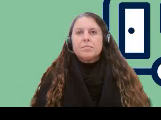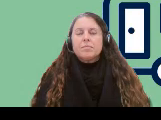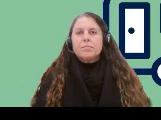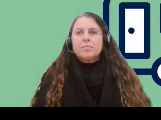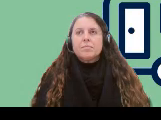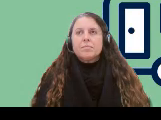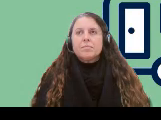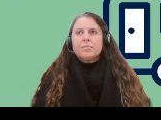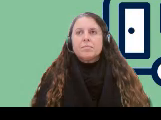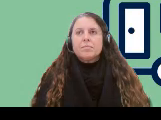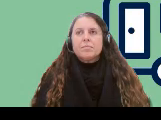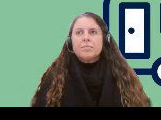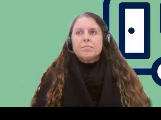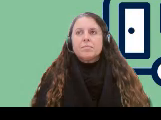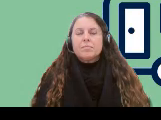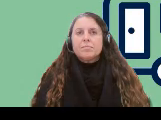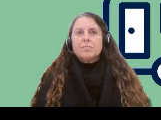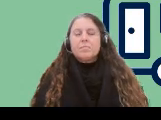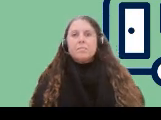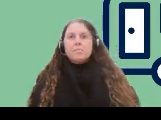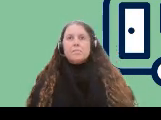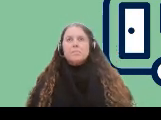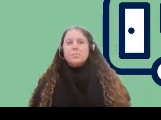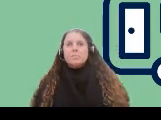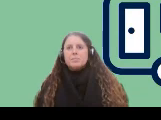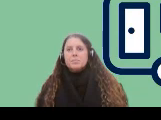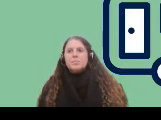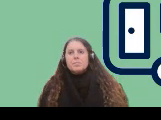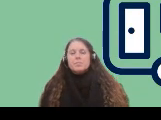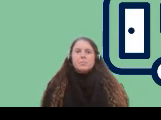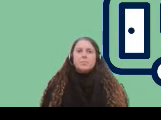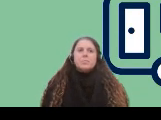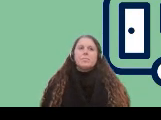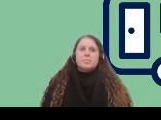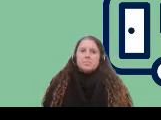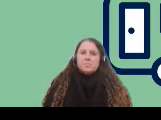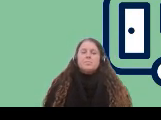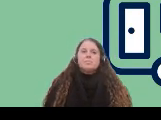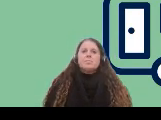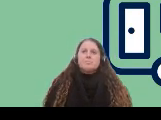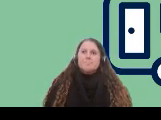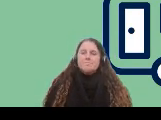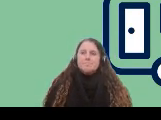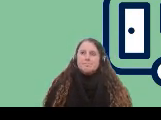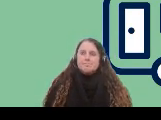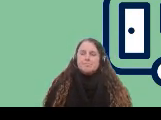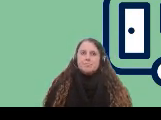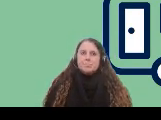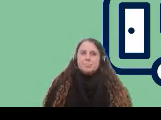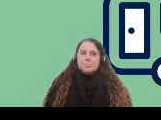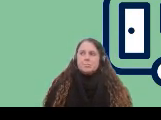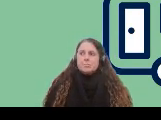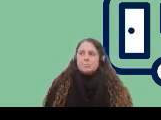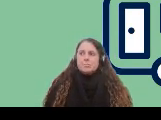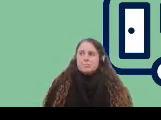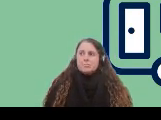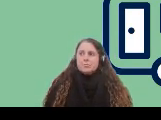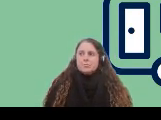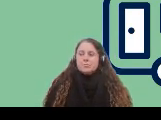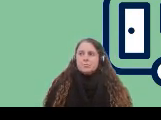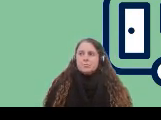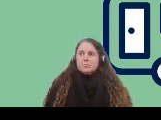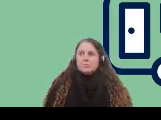Payments are generally made to the worker the week after the leave starts so that the worker has access to the pay when